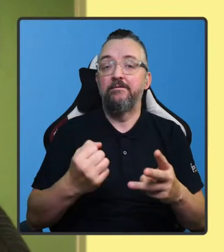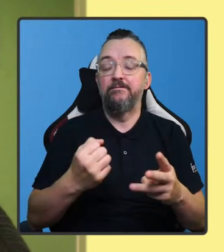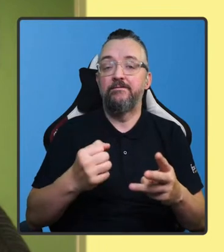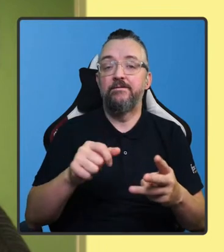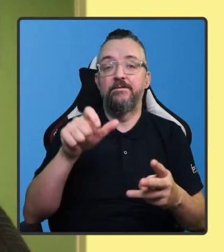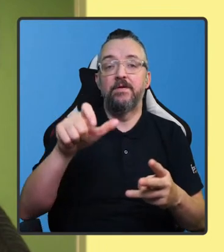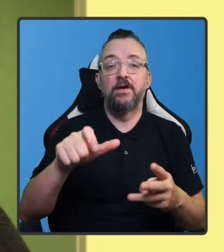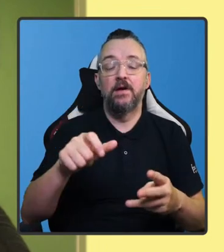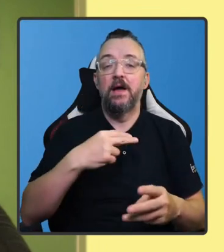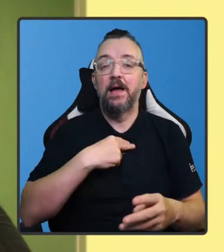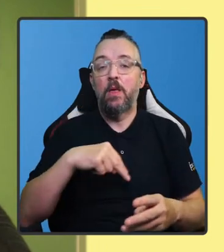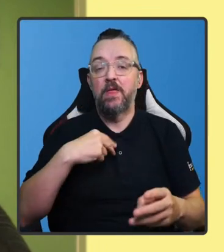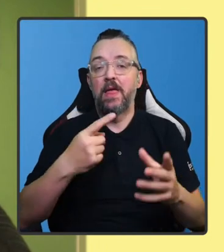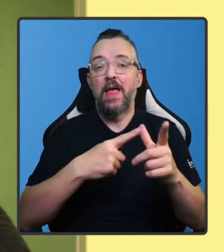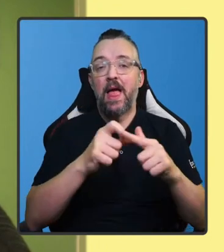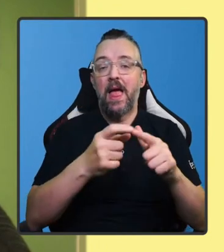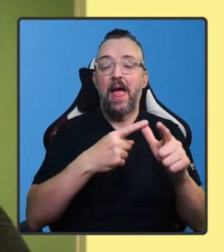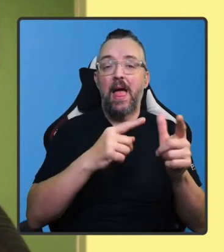Councillor Adam McVie. Welcome, Adam.